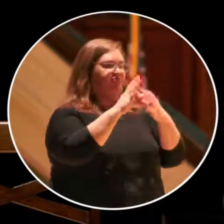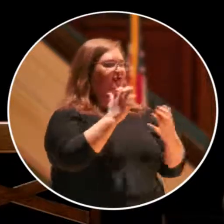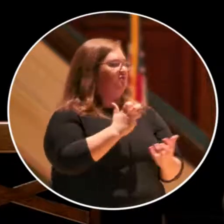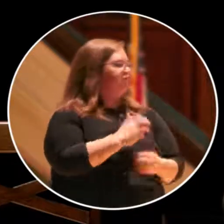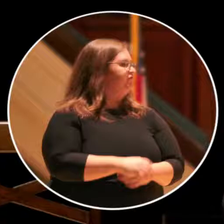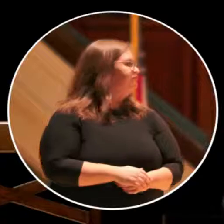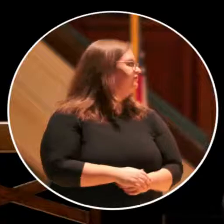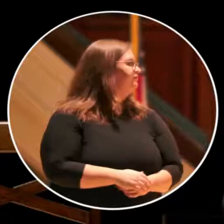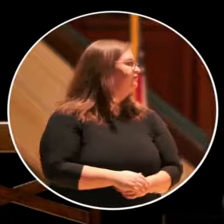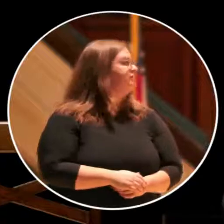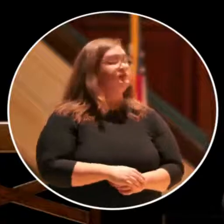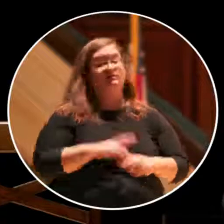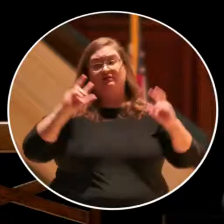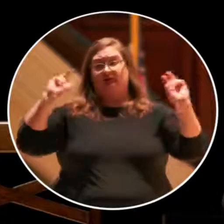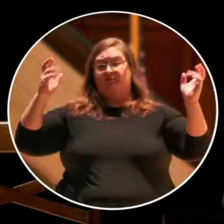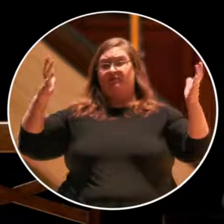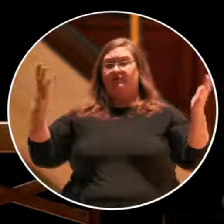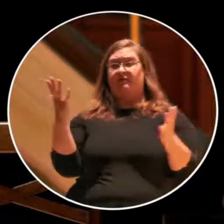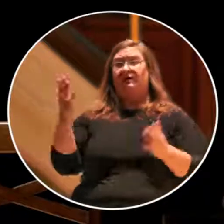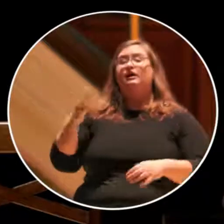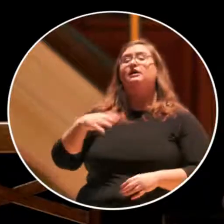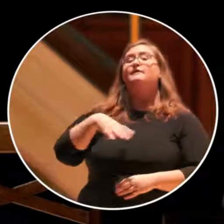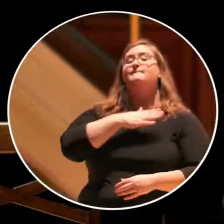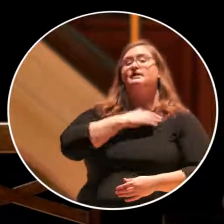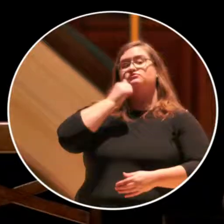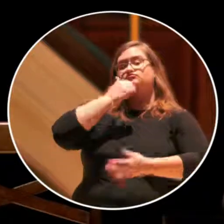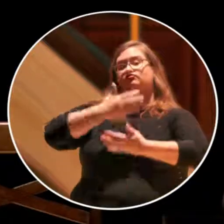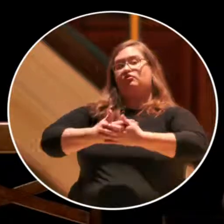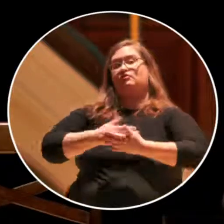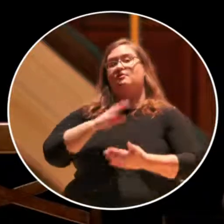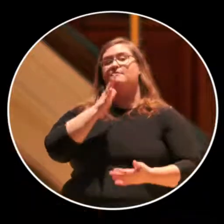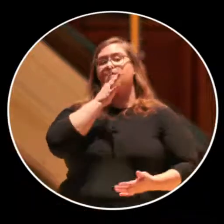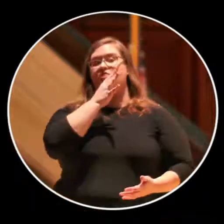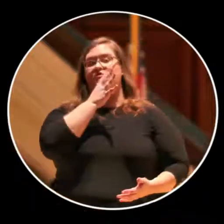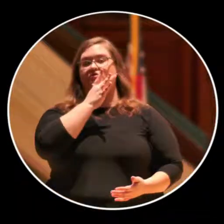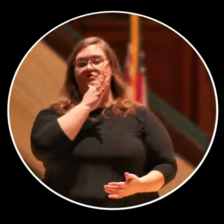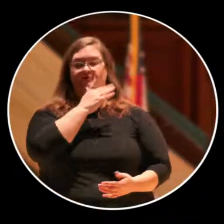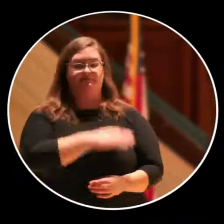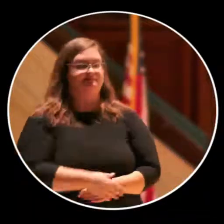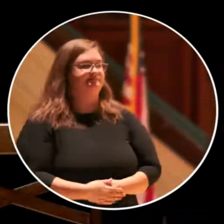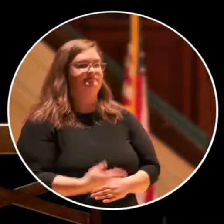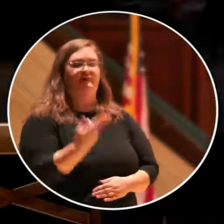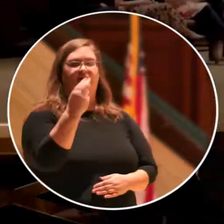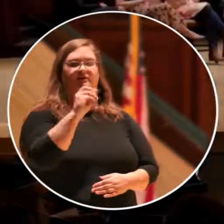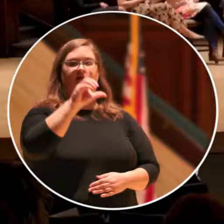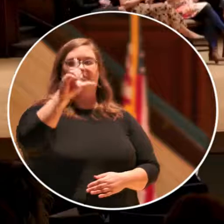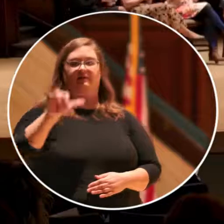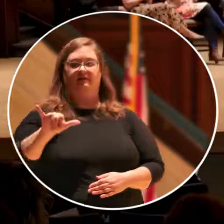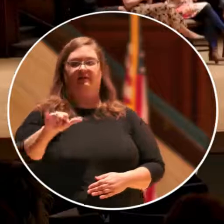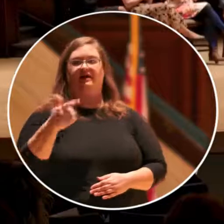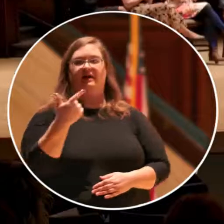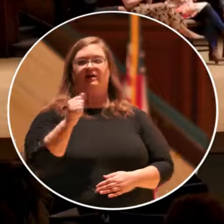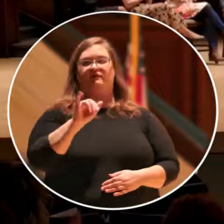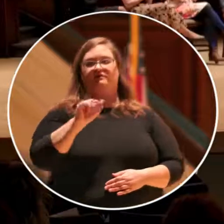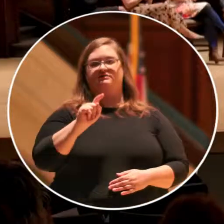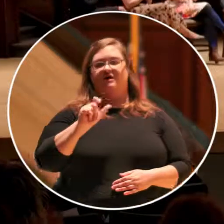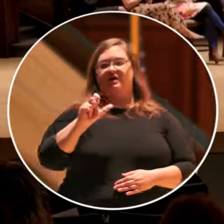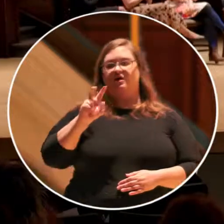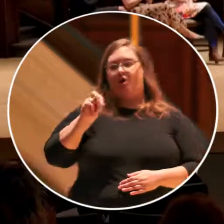story, My Daughter's Mother, please welcome Holly Garritano.